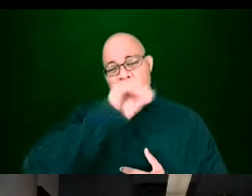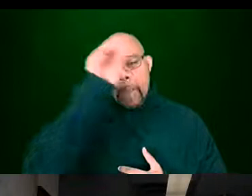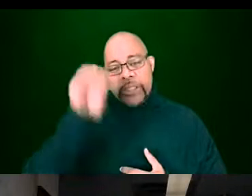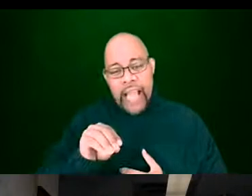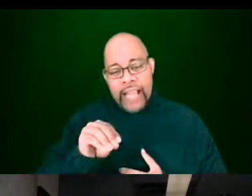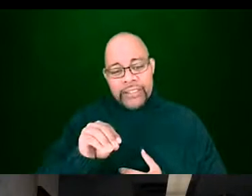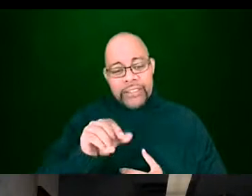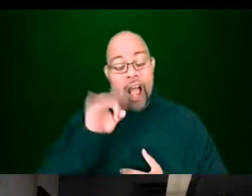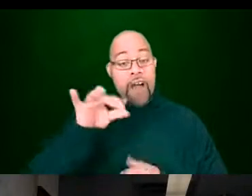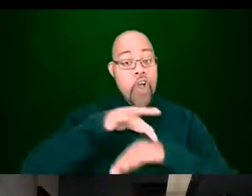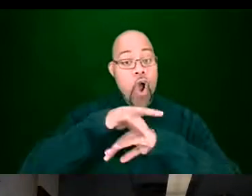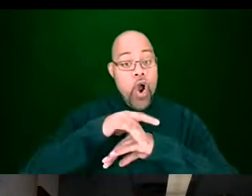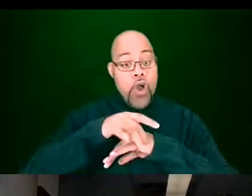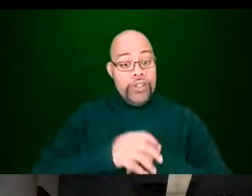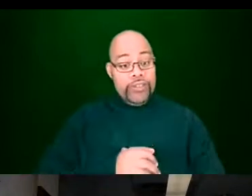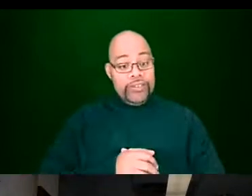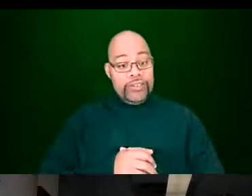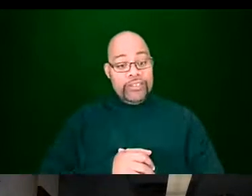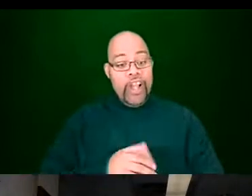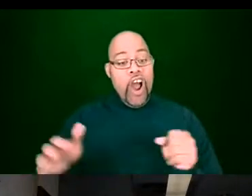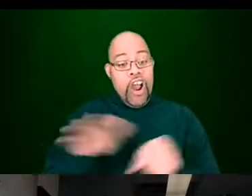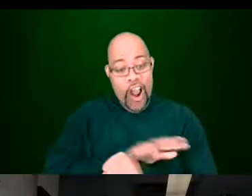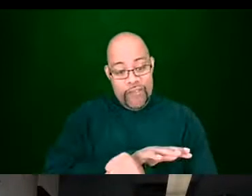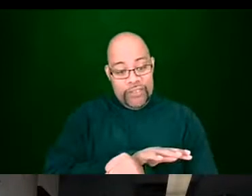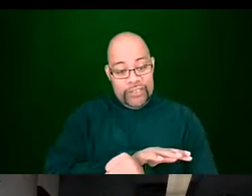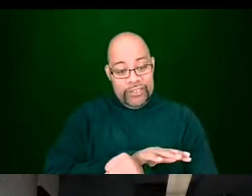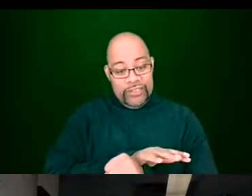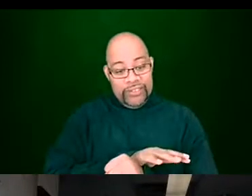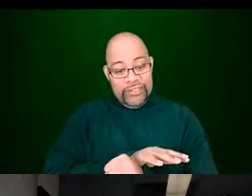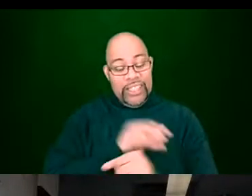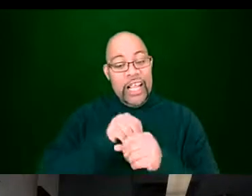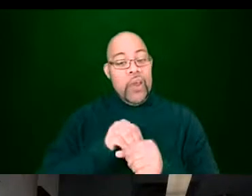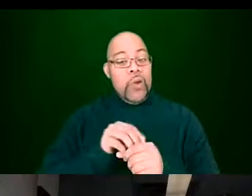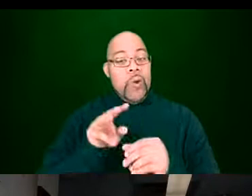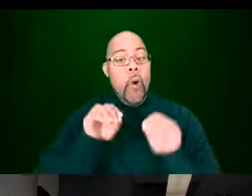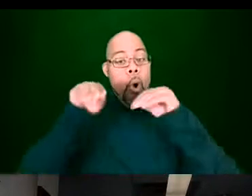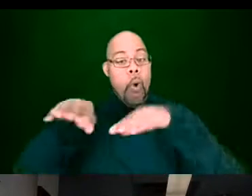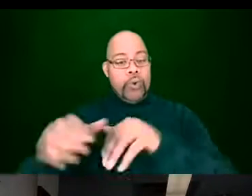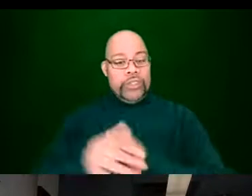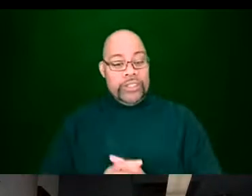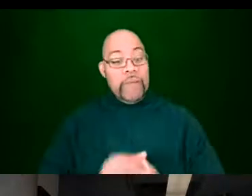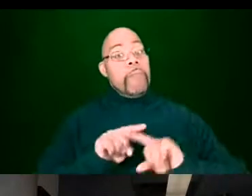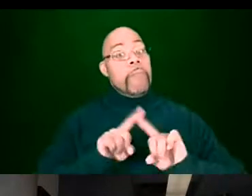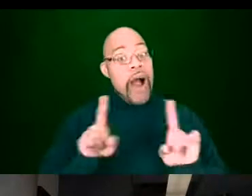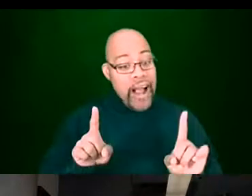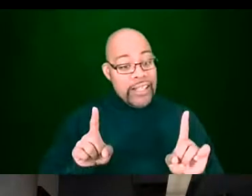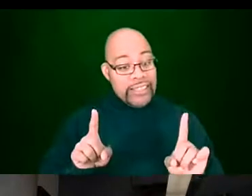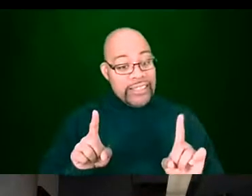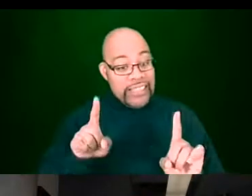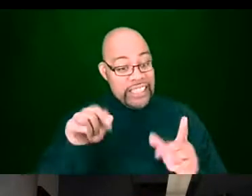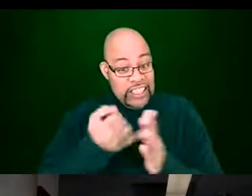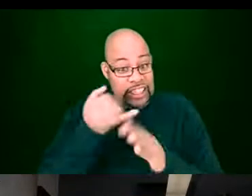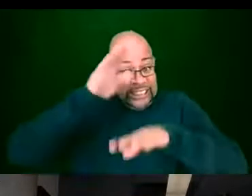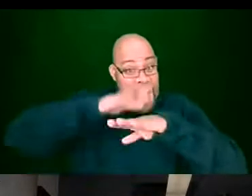70% of planet Earth is covered in ocean. But that's just the